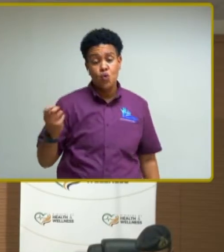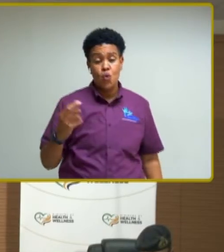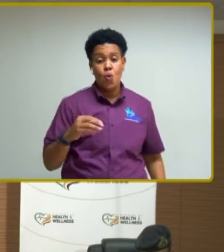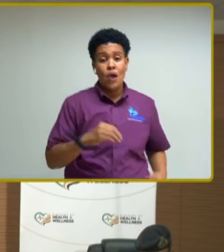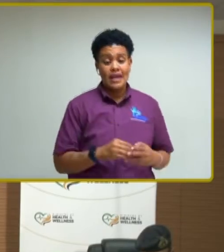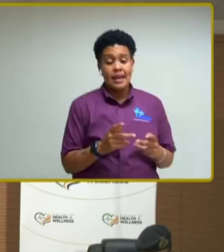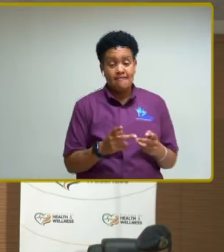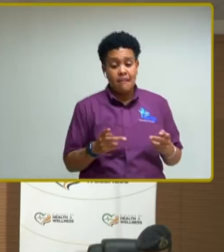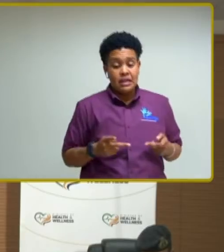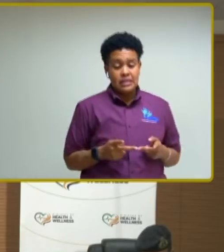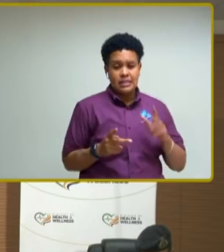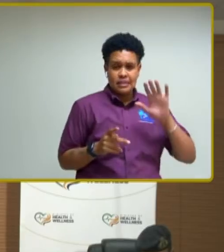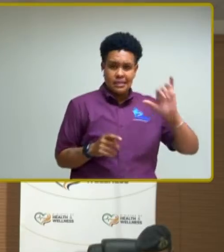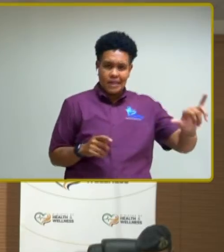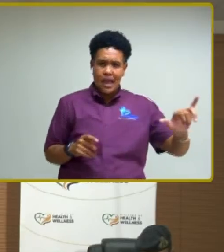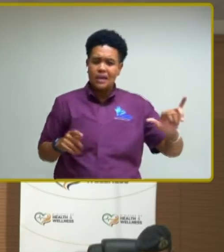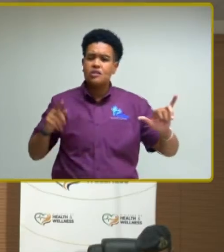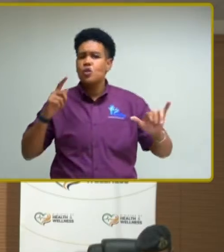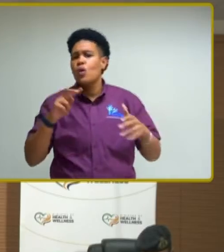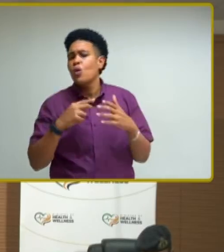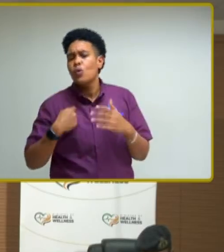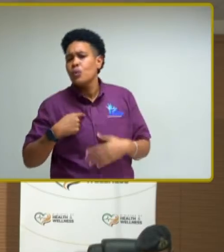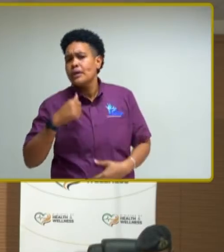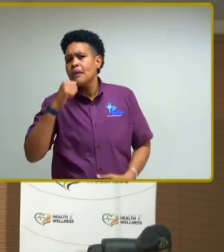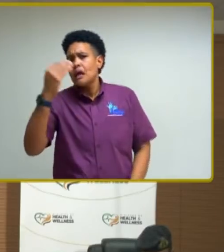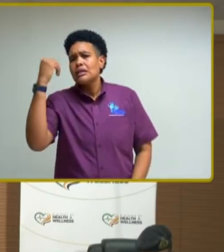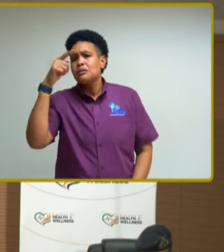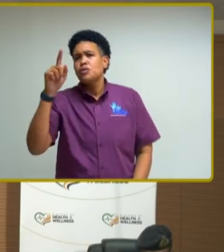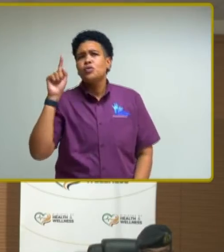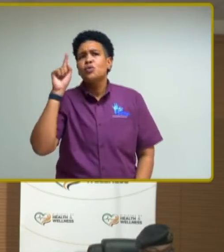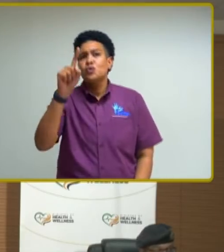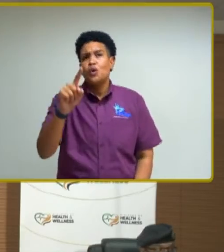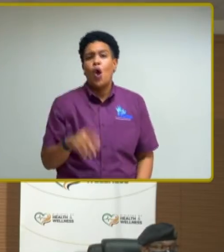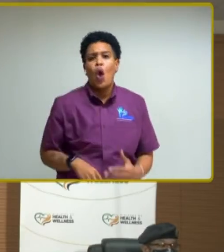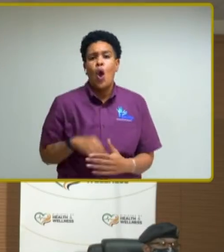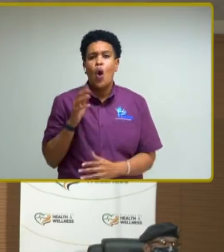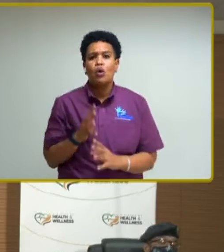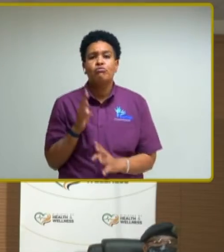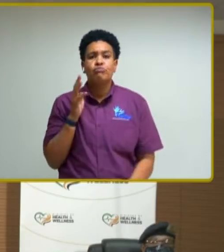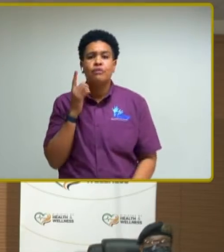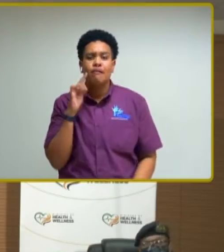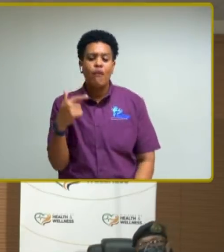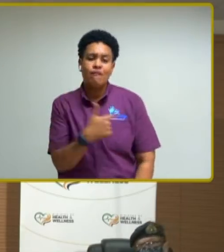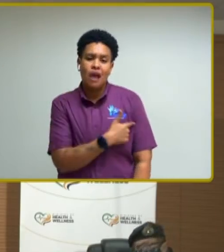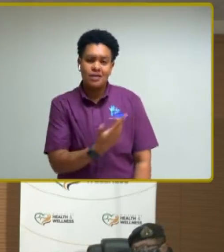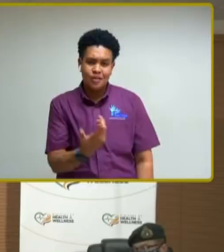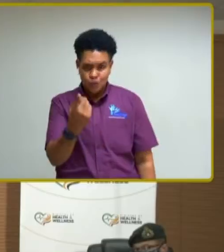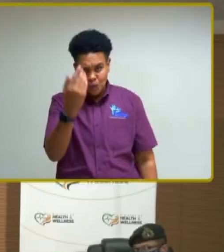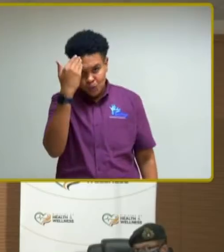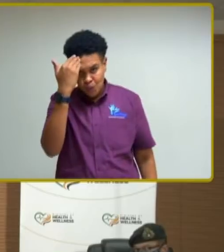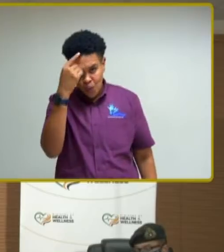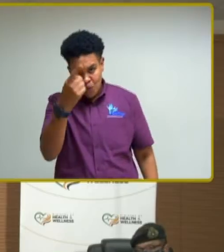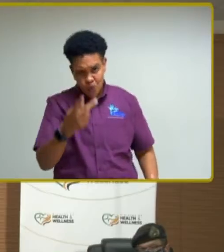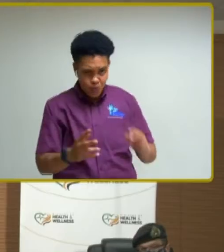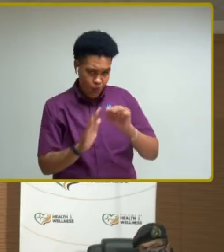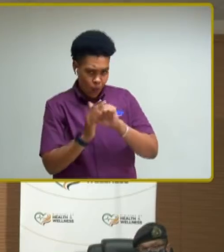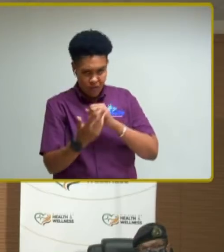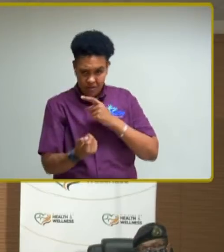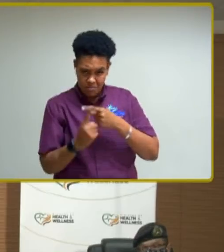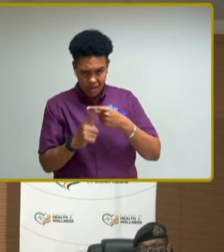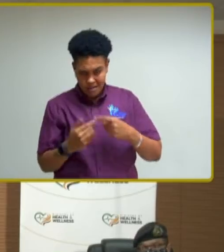in a facility. And so therefore, we would not expect you to be coming out for vaccination if you know you are COVID